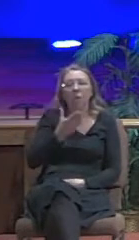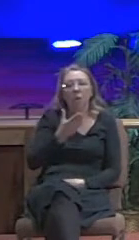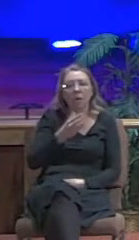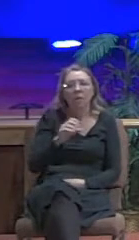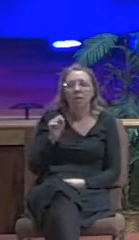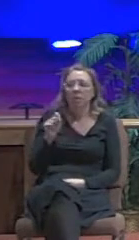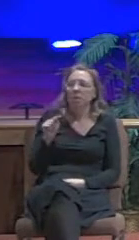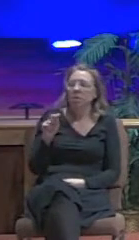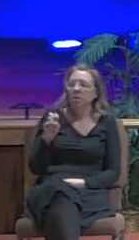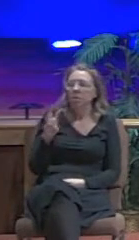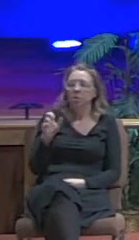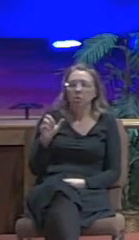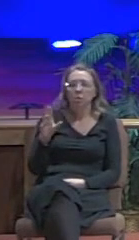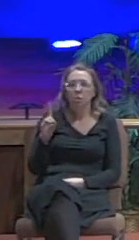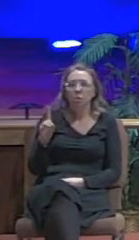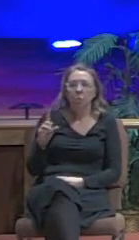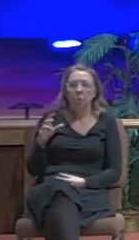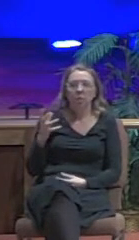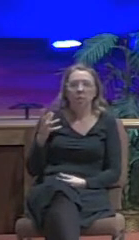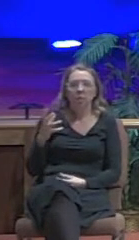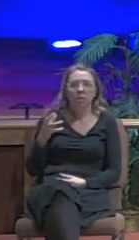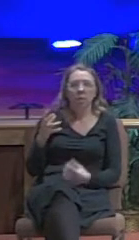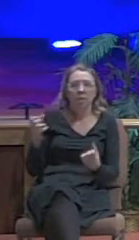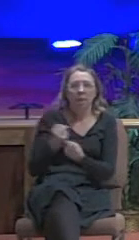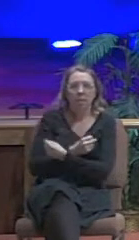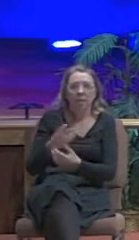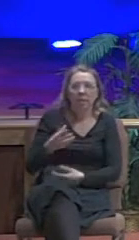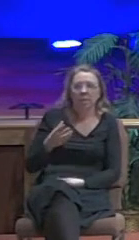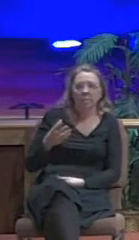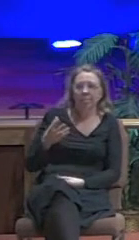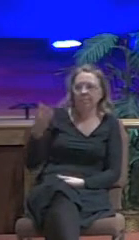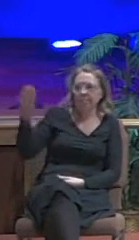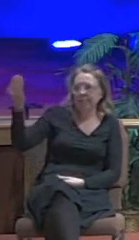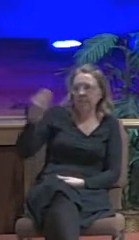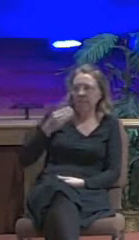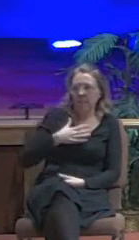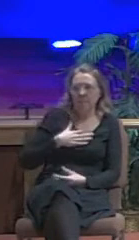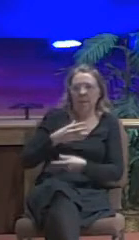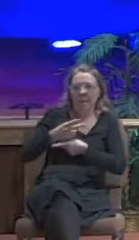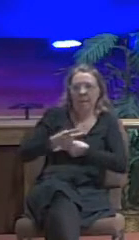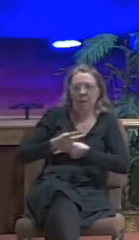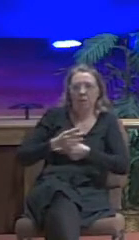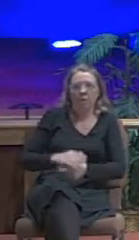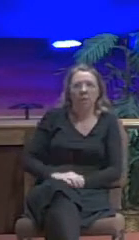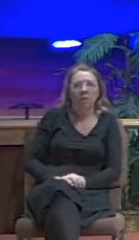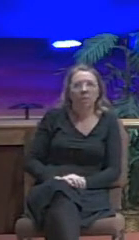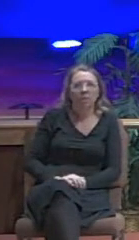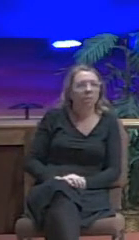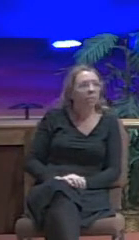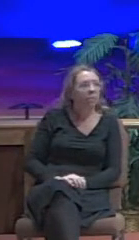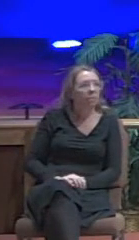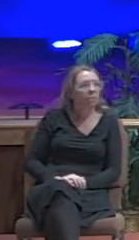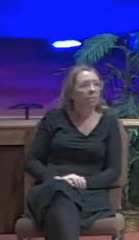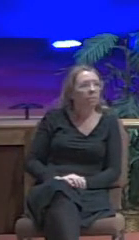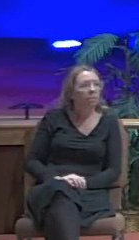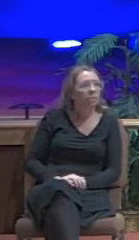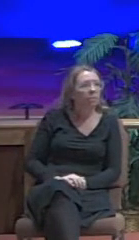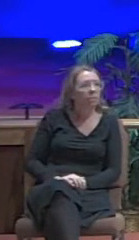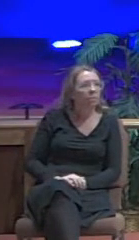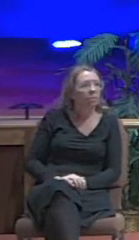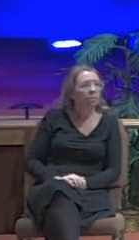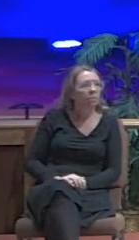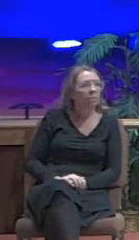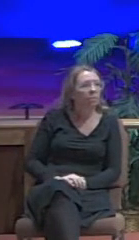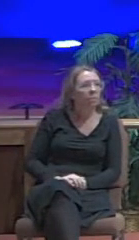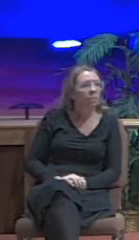He's placed in my care. I receive God's favor when I'm a good steward of what He's